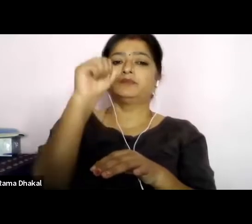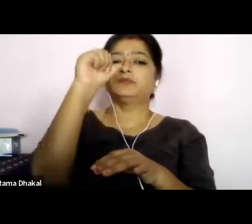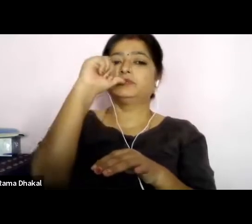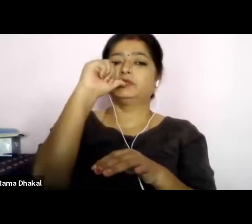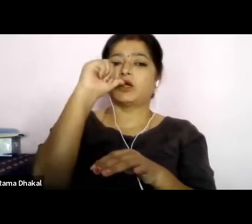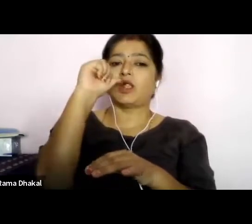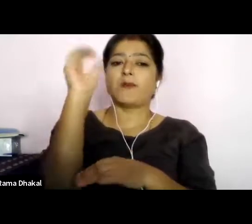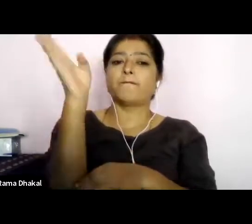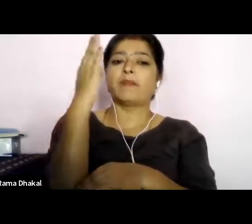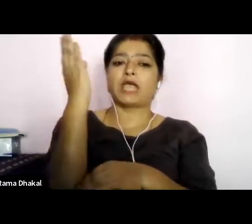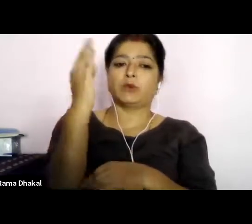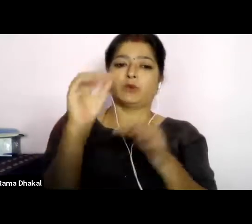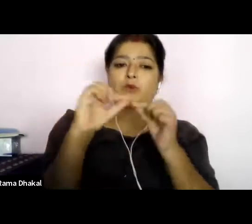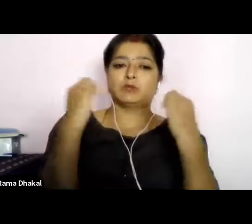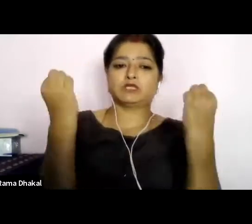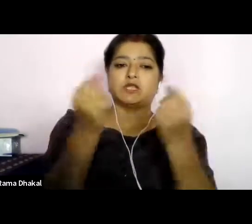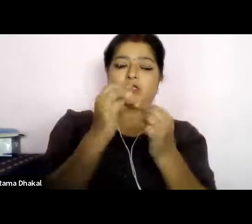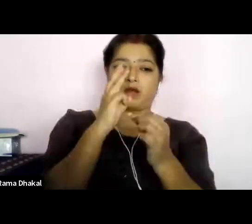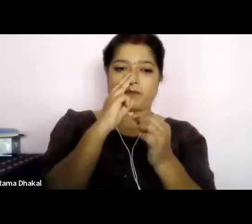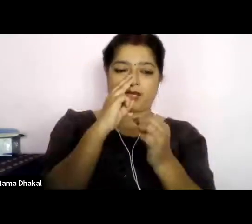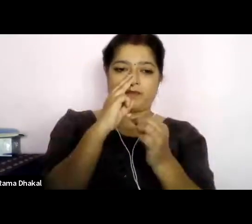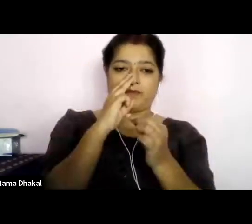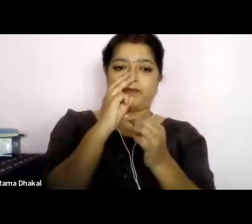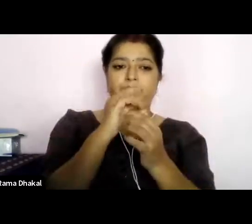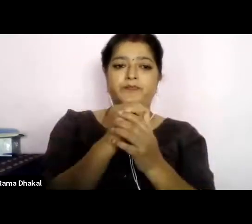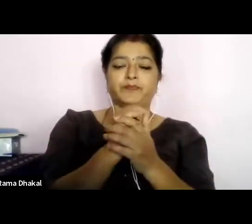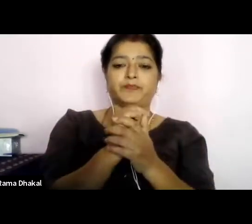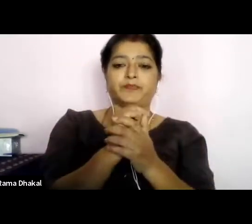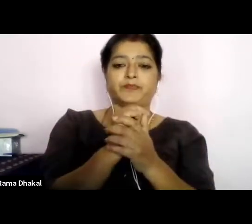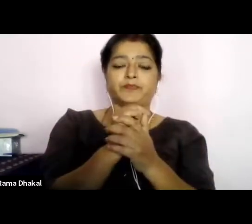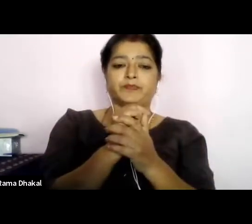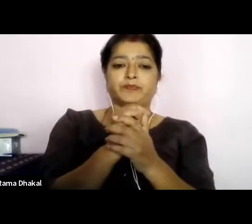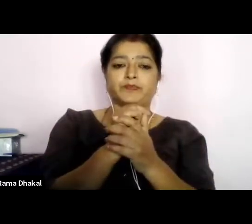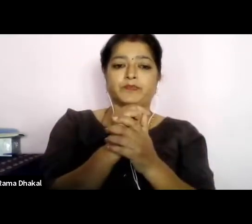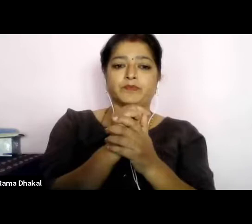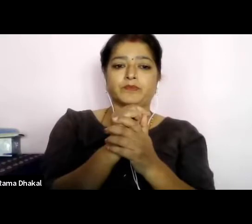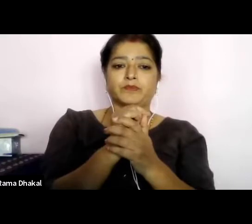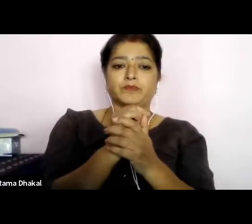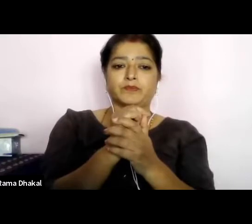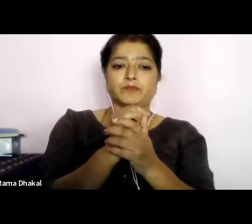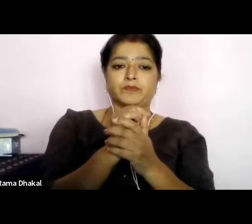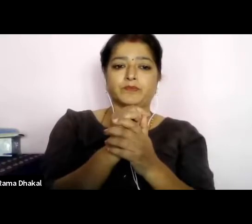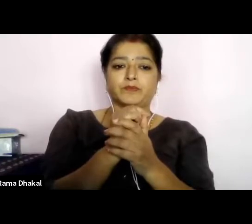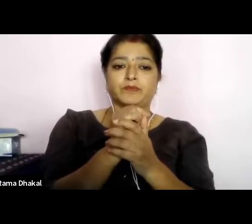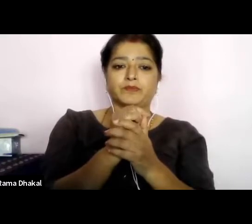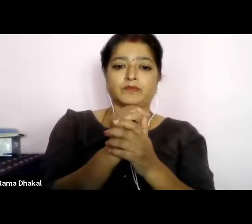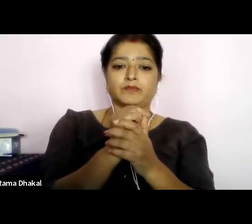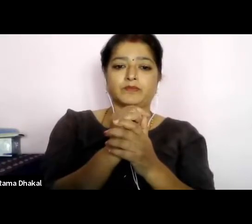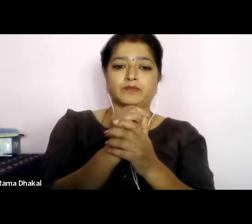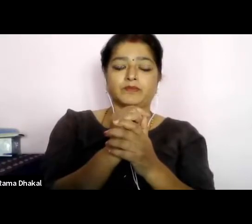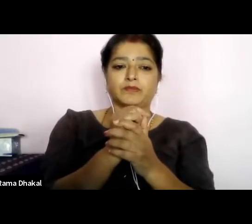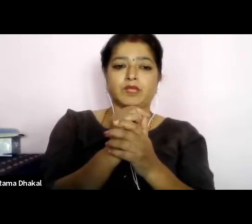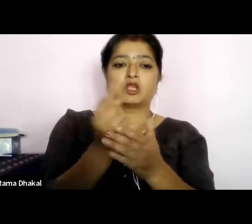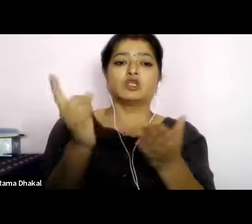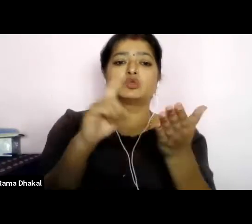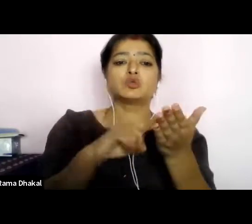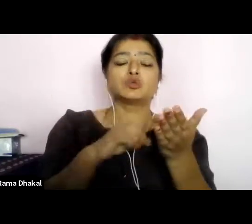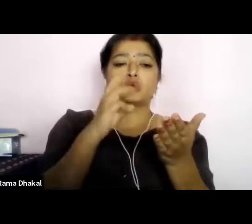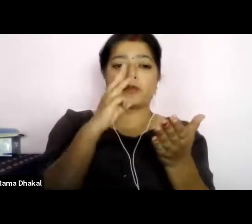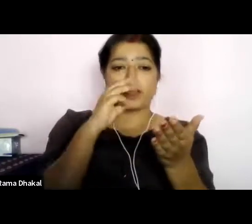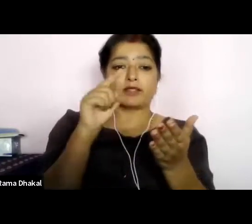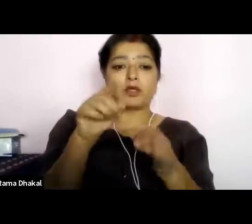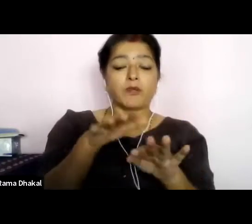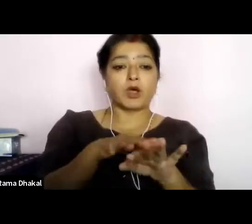about your community's experiences with environmental degradation and climate change in your regions, despite